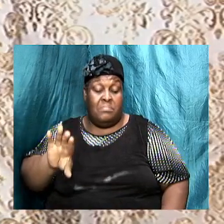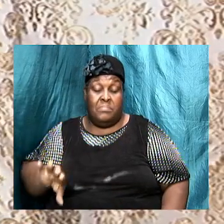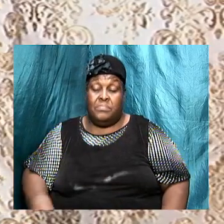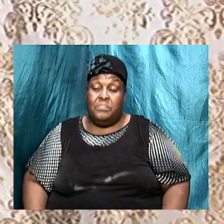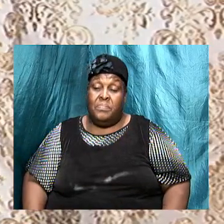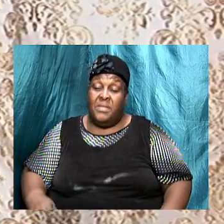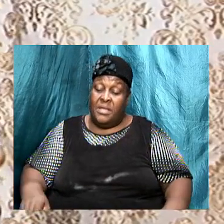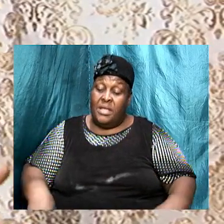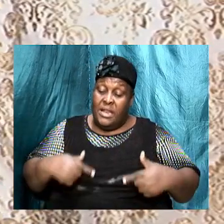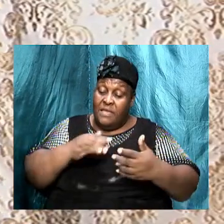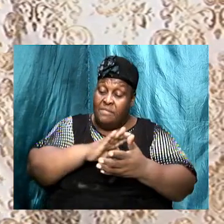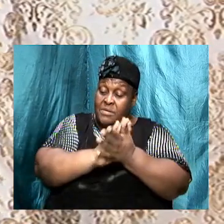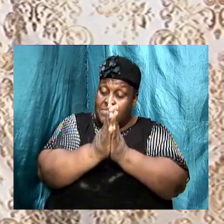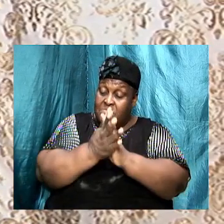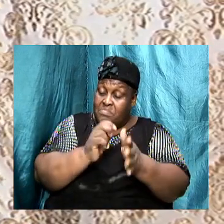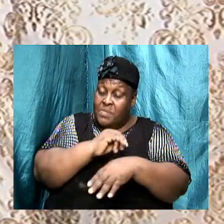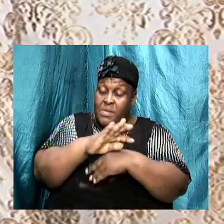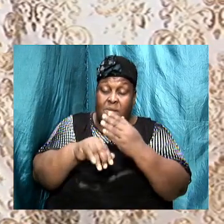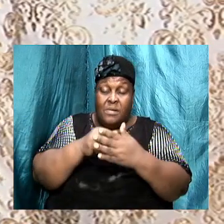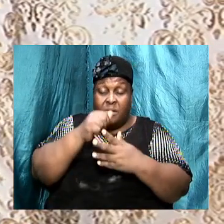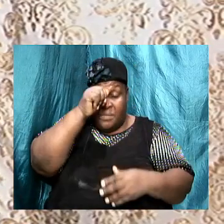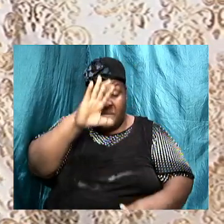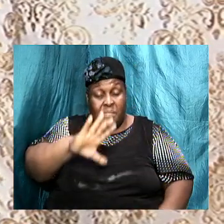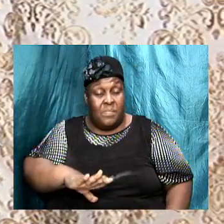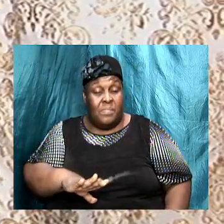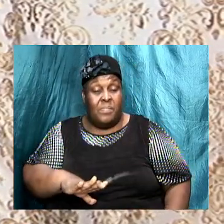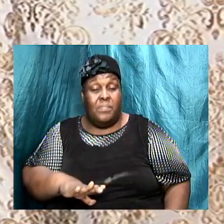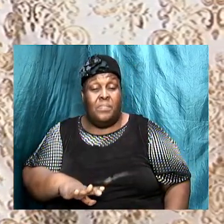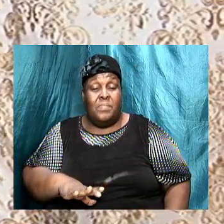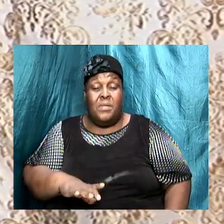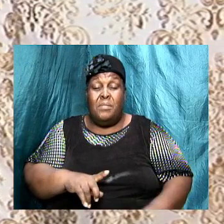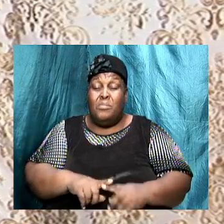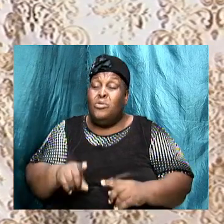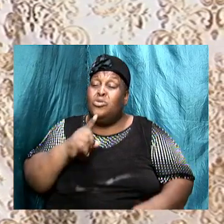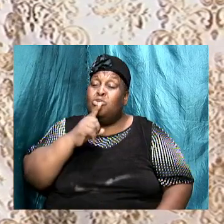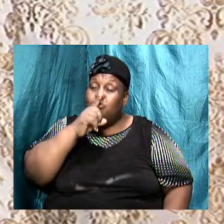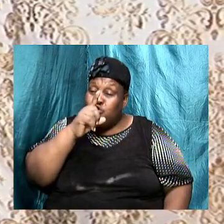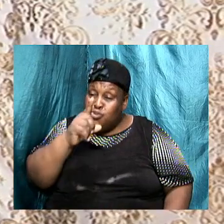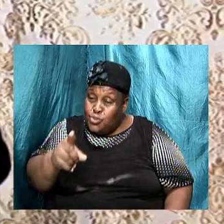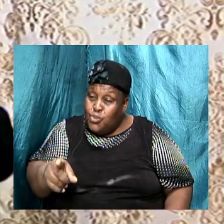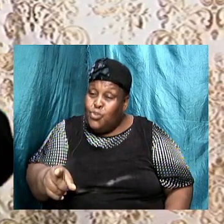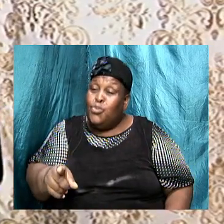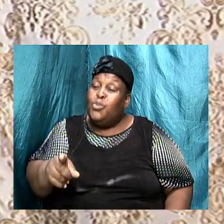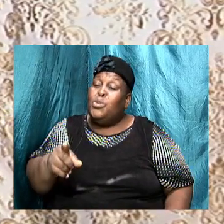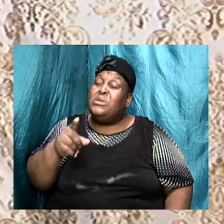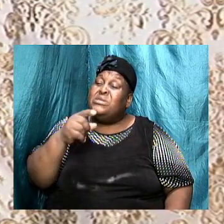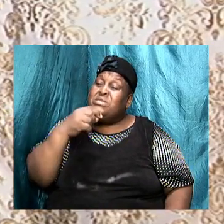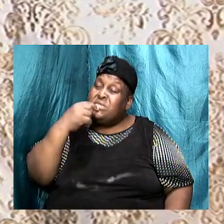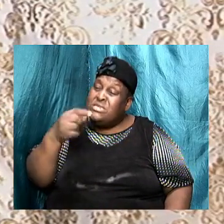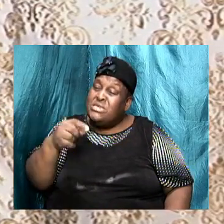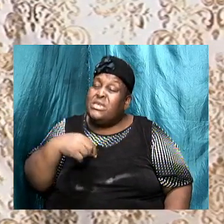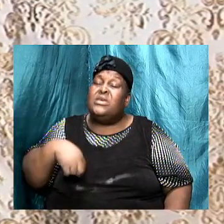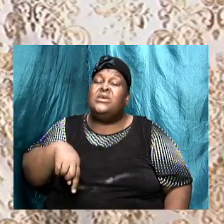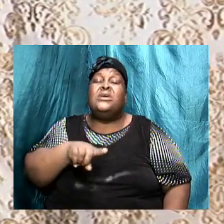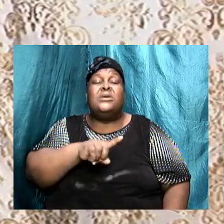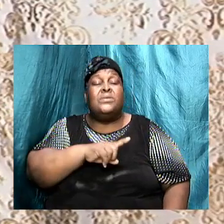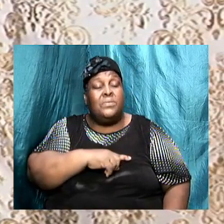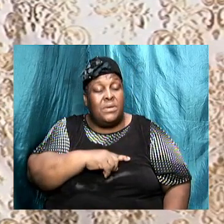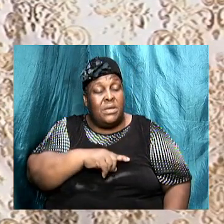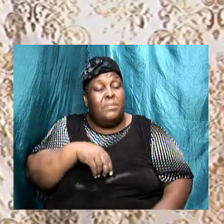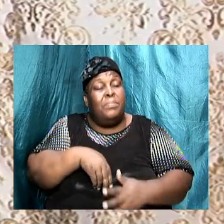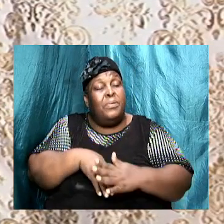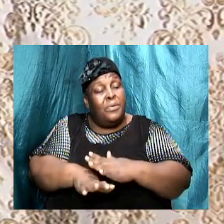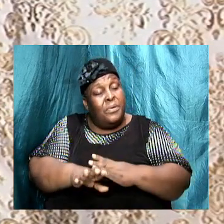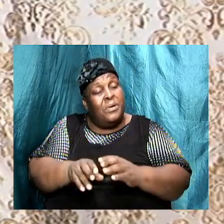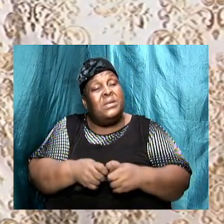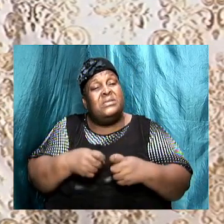curse. I live peaceably with all men. But the fact still remains that we were born in sin and we were shaped in